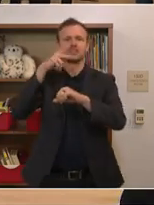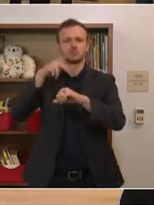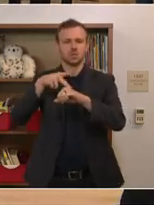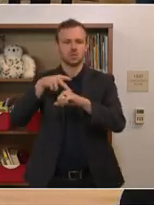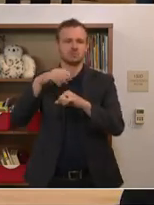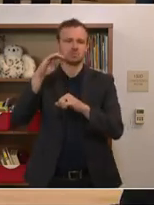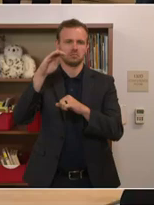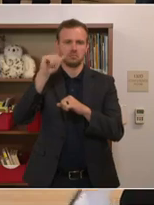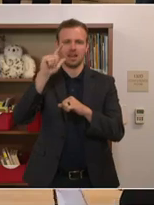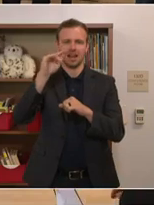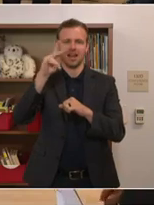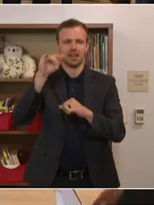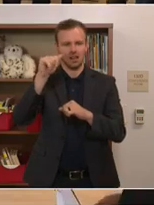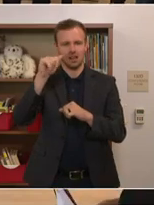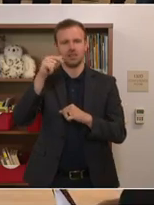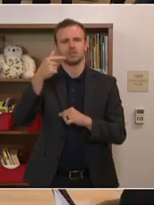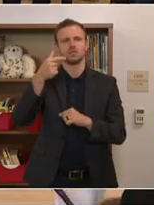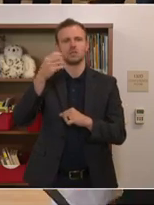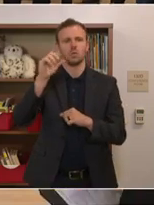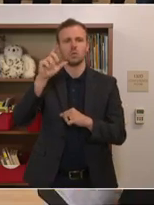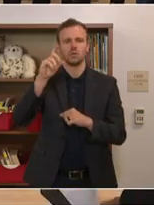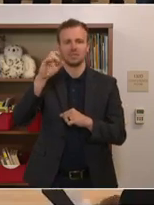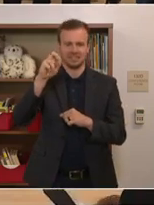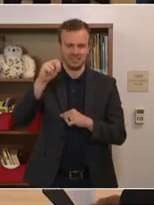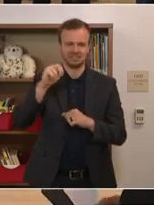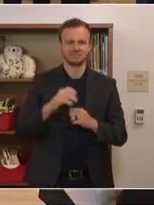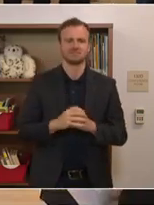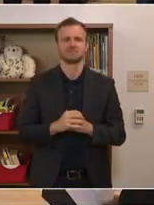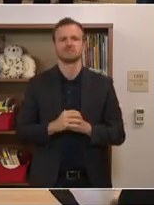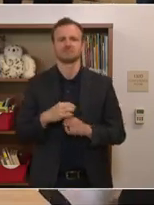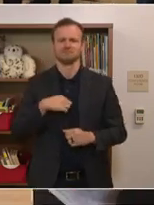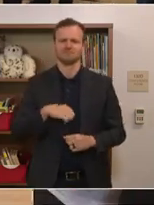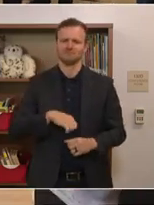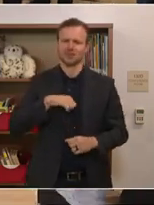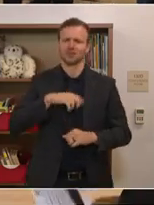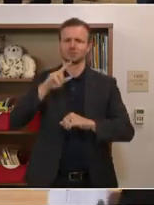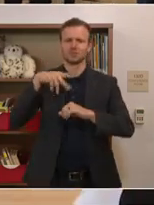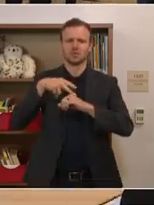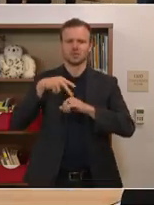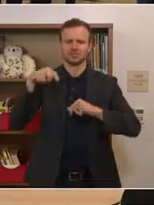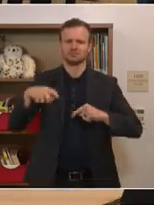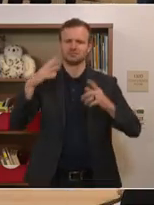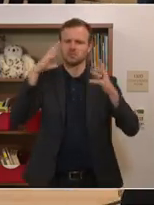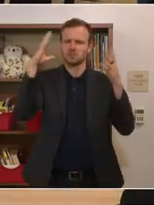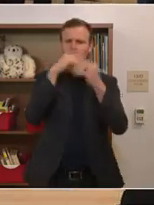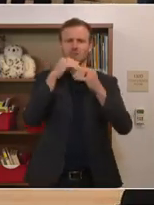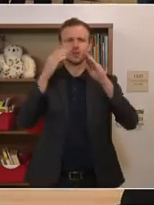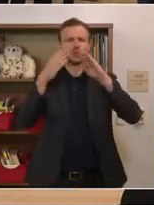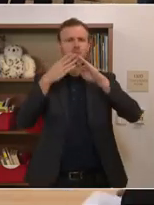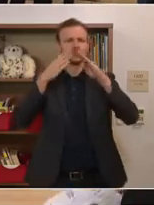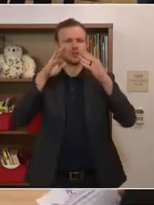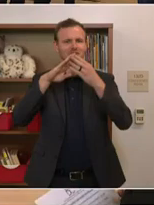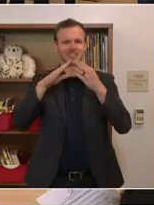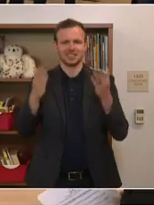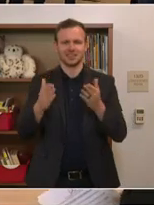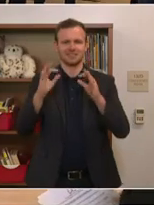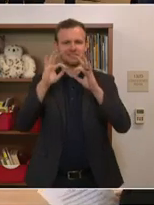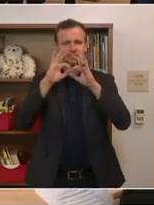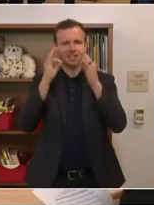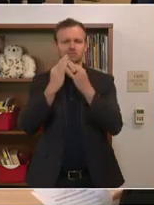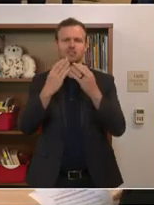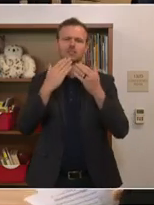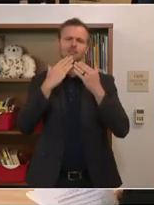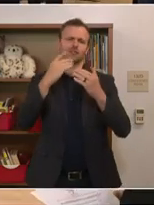principal of this wonderful village. Thank you to our families and community for joining us for Back to School Night